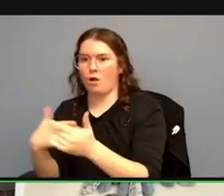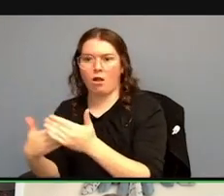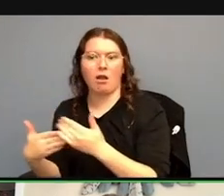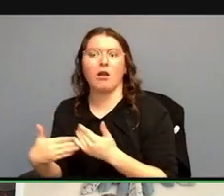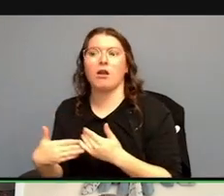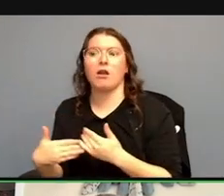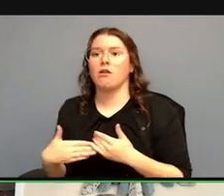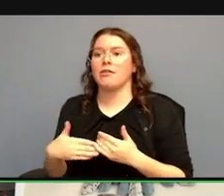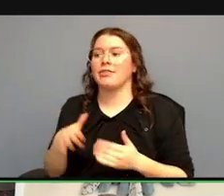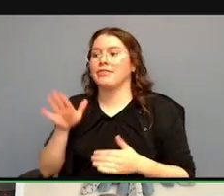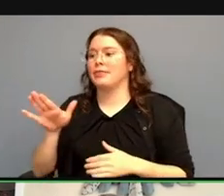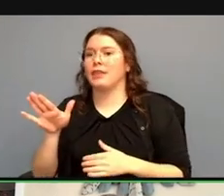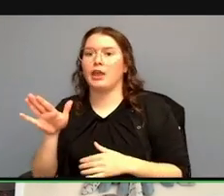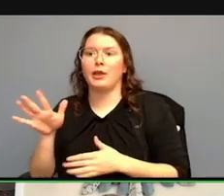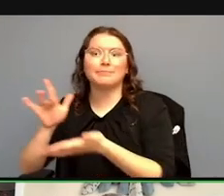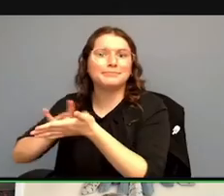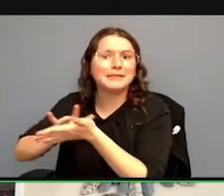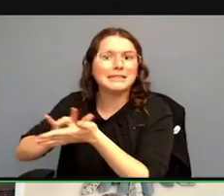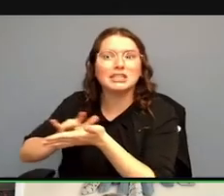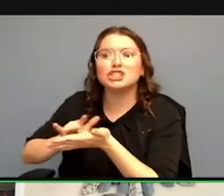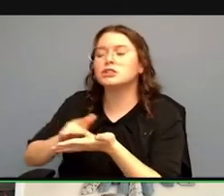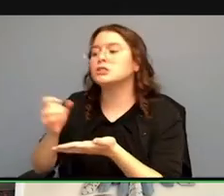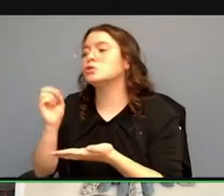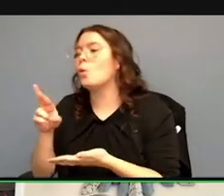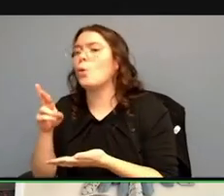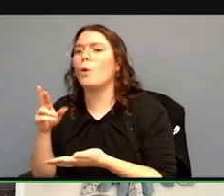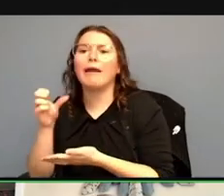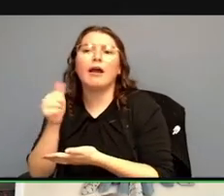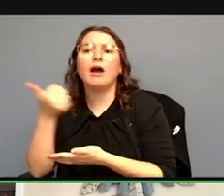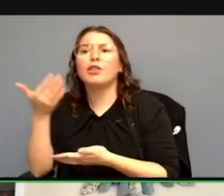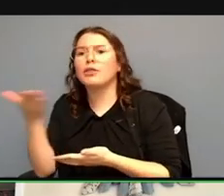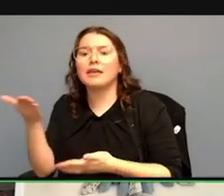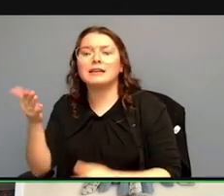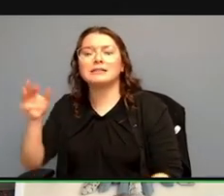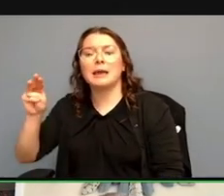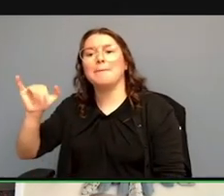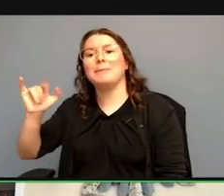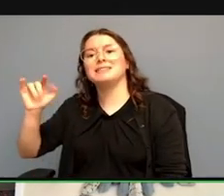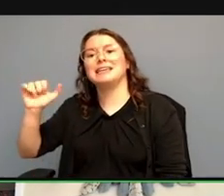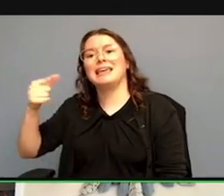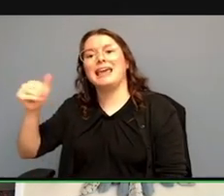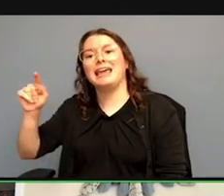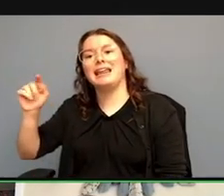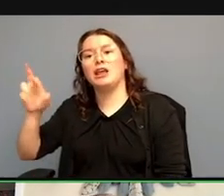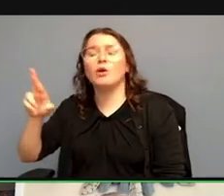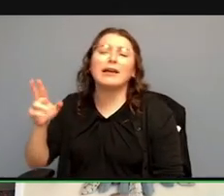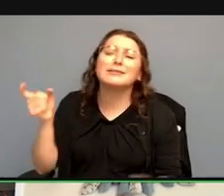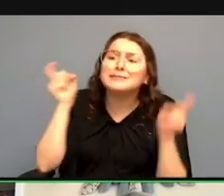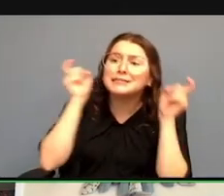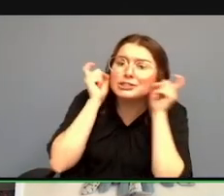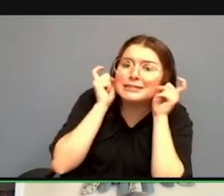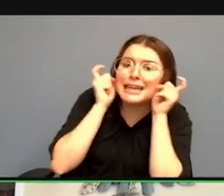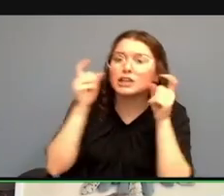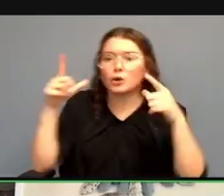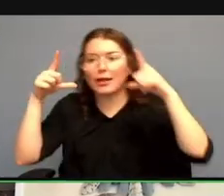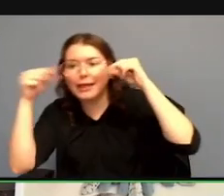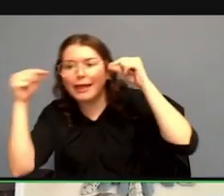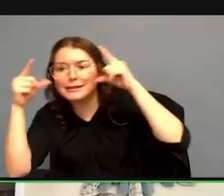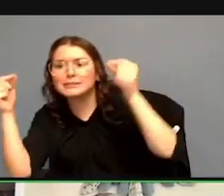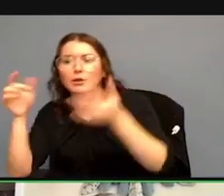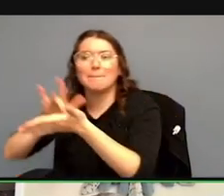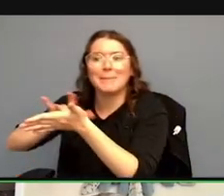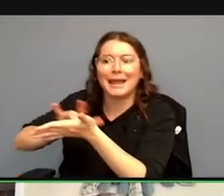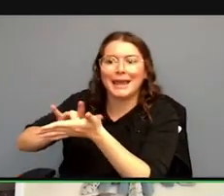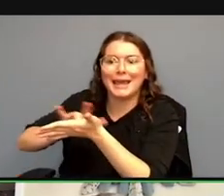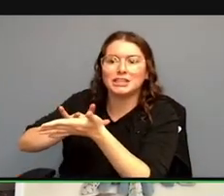of the effects of any mitigating measures like hearing aids or glasses or medications. You would